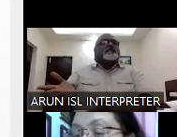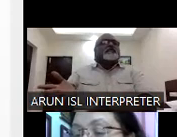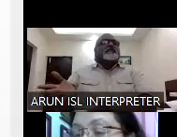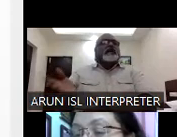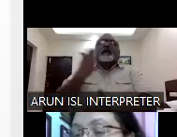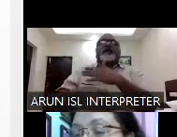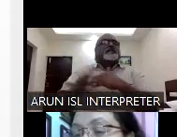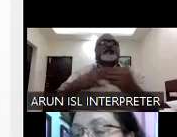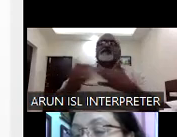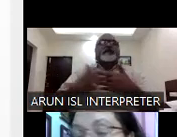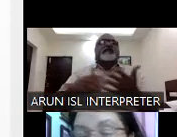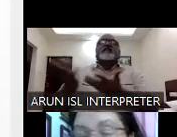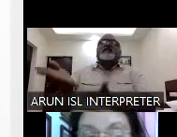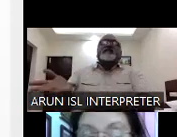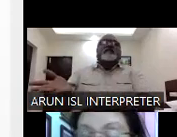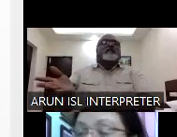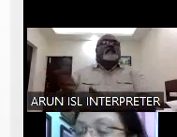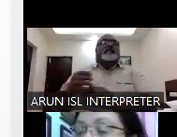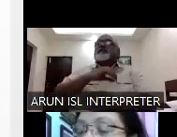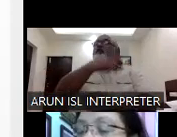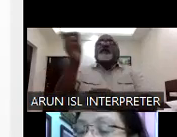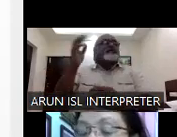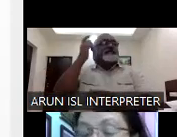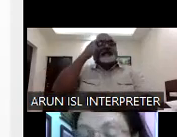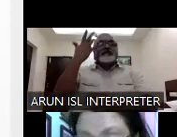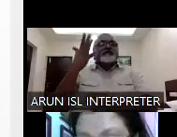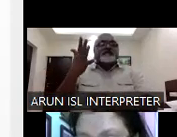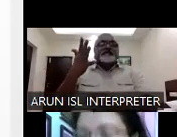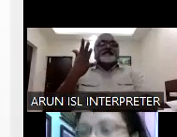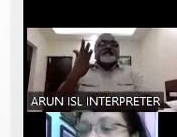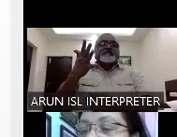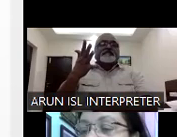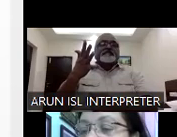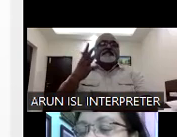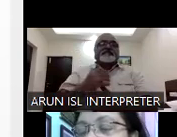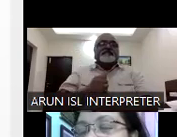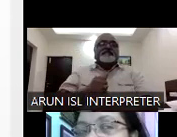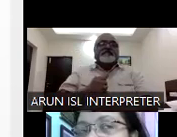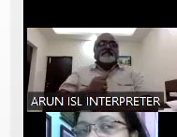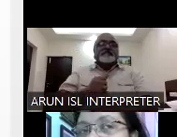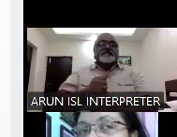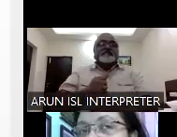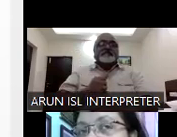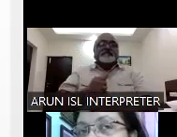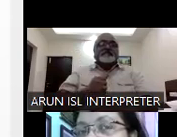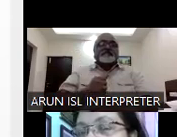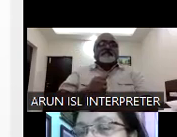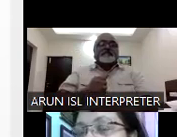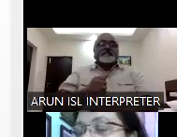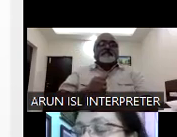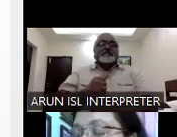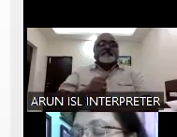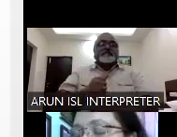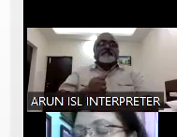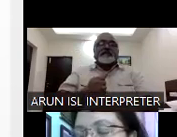whatever the non-disabled does. So, so largely coming back to the structure